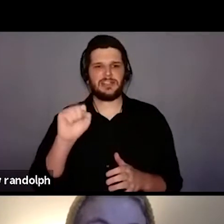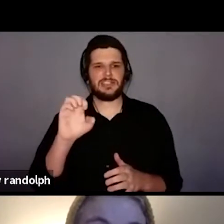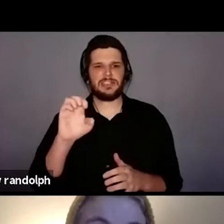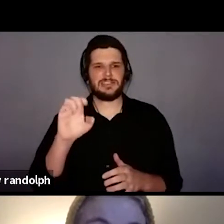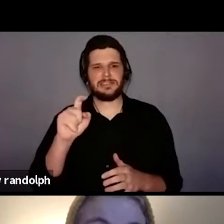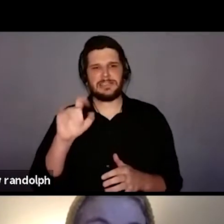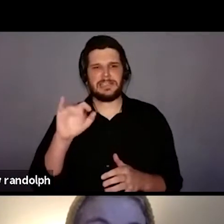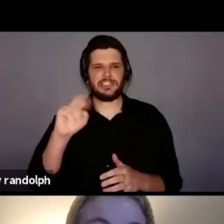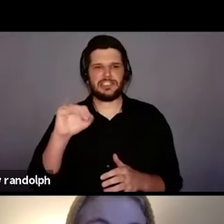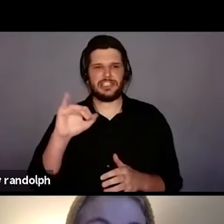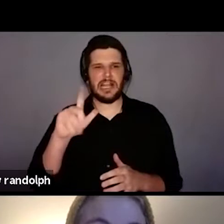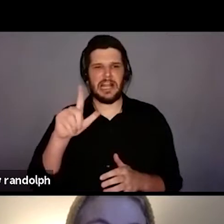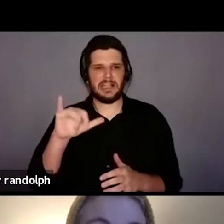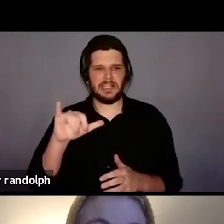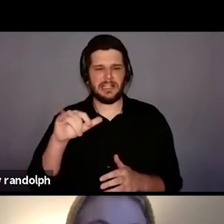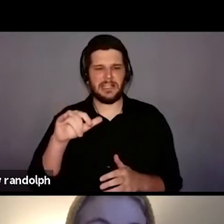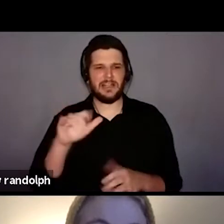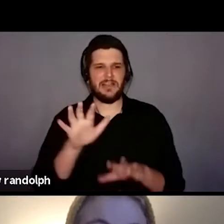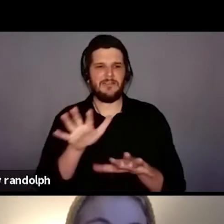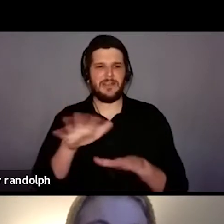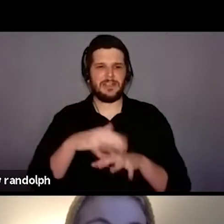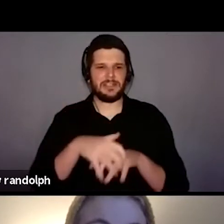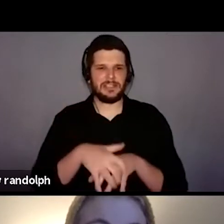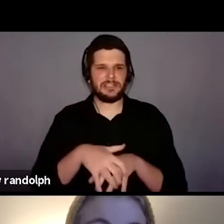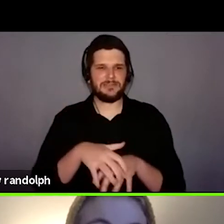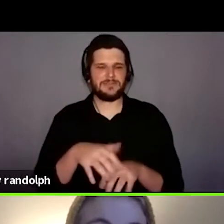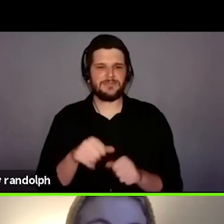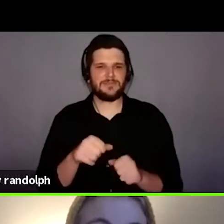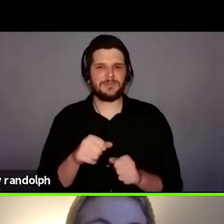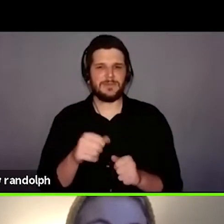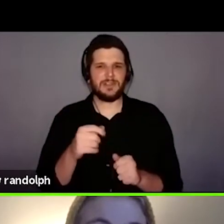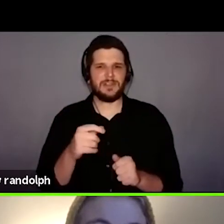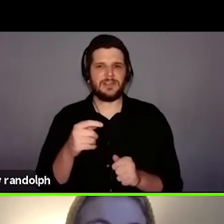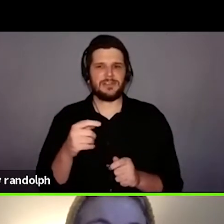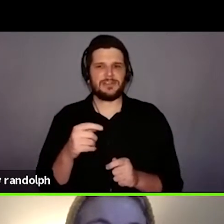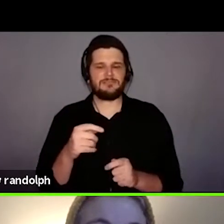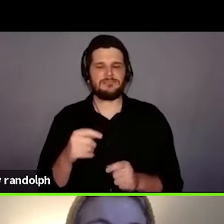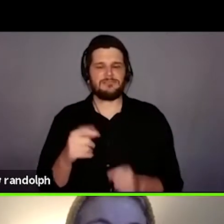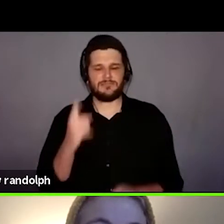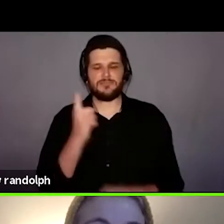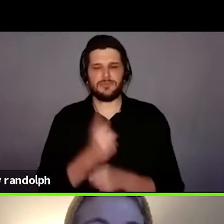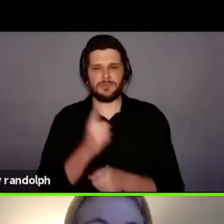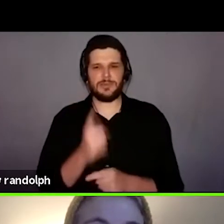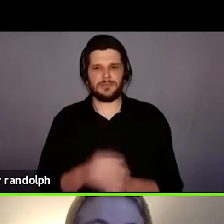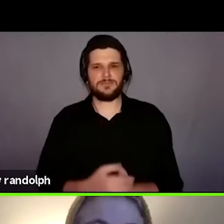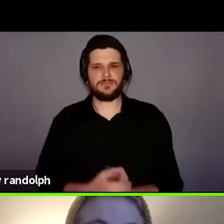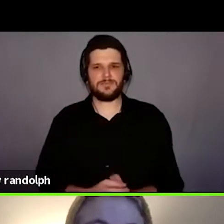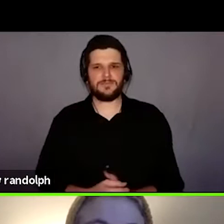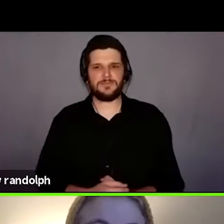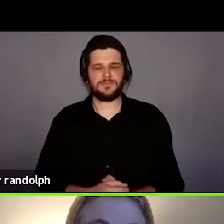and activism and disability. Absolutely. Yep.